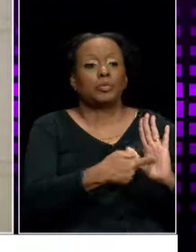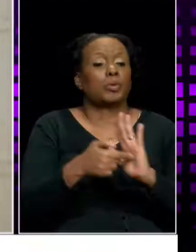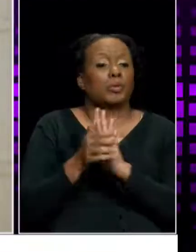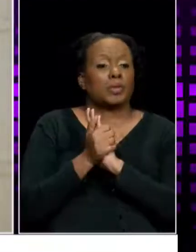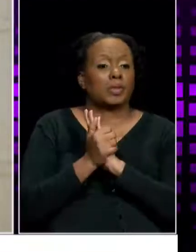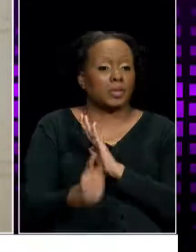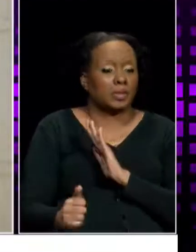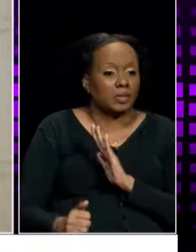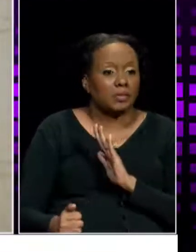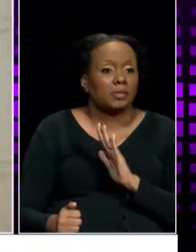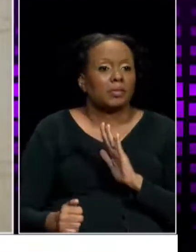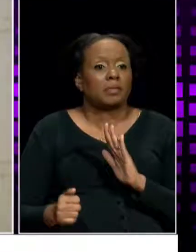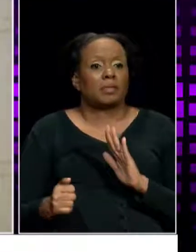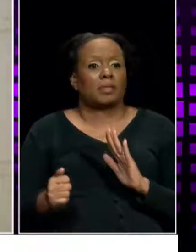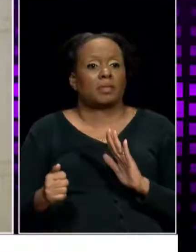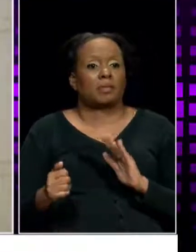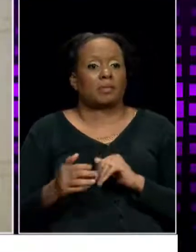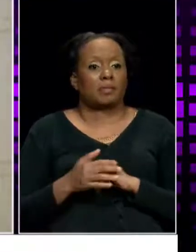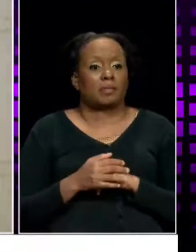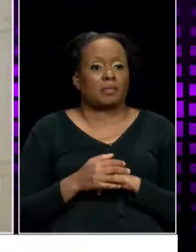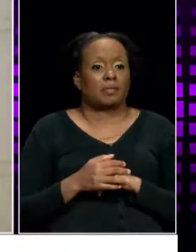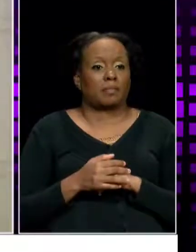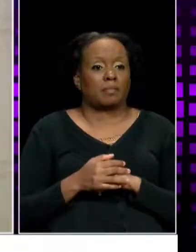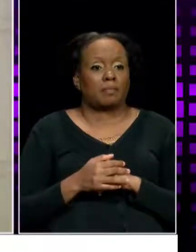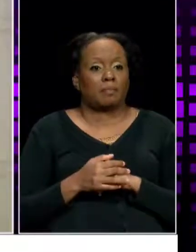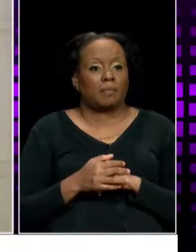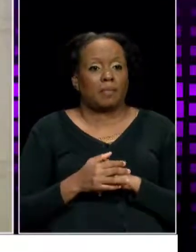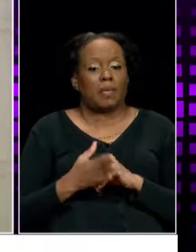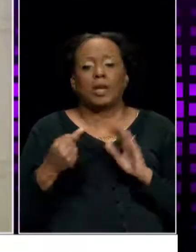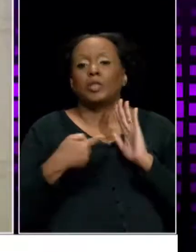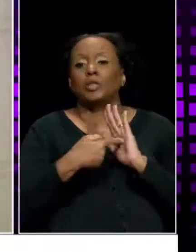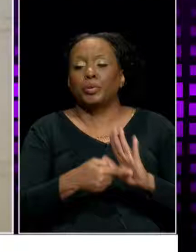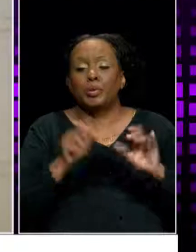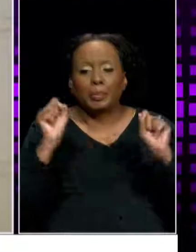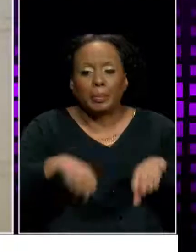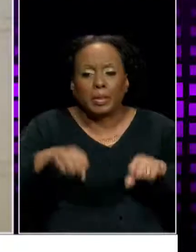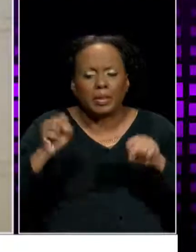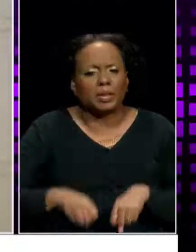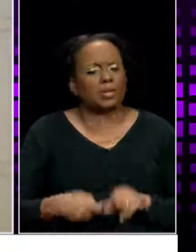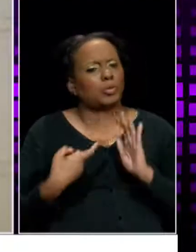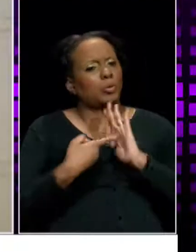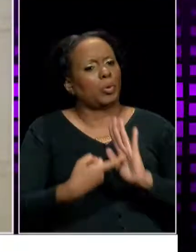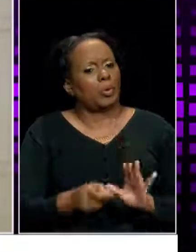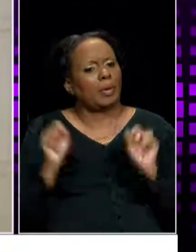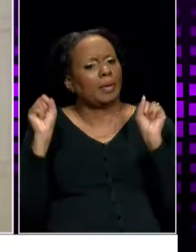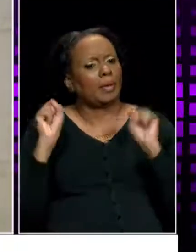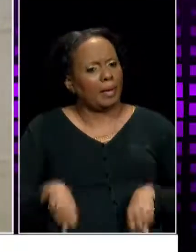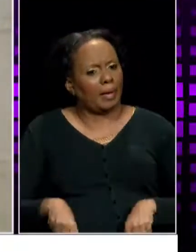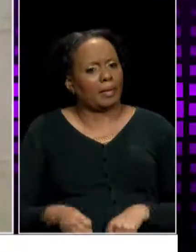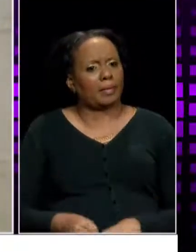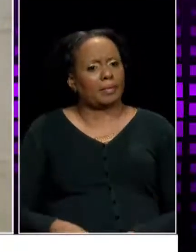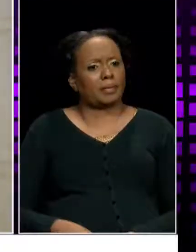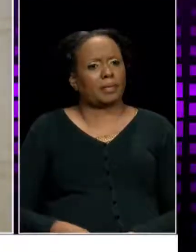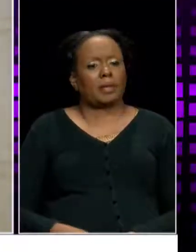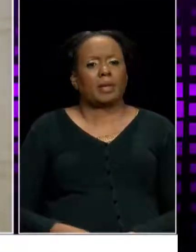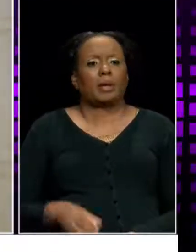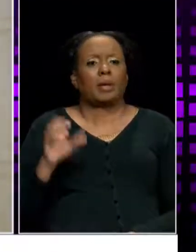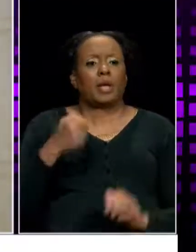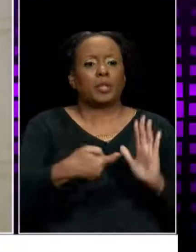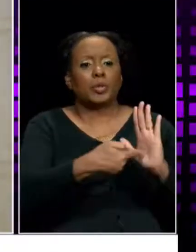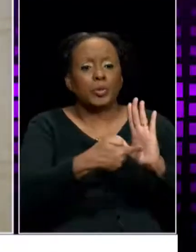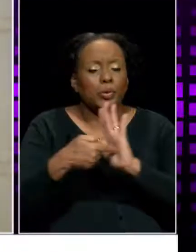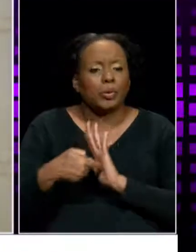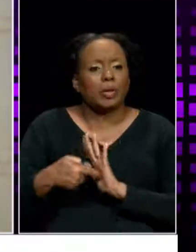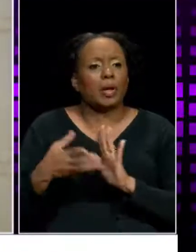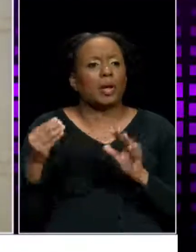will allow young persons to showcase their giftings and their abilities, so that we can promote it and we can get it